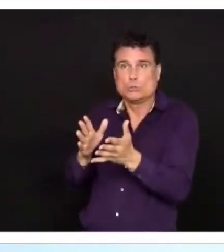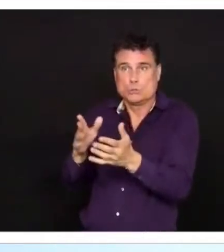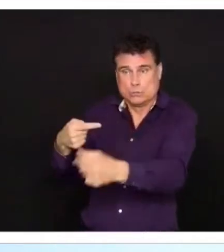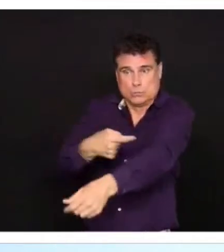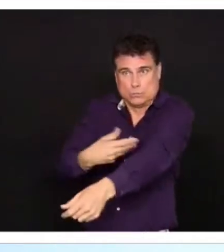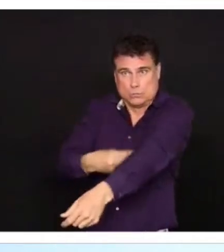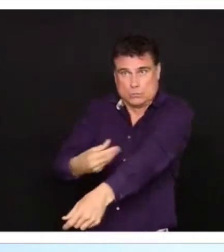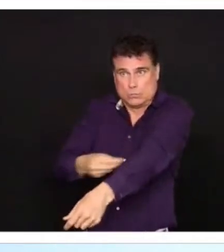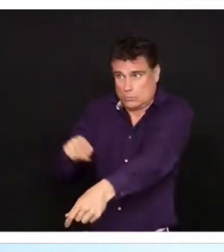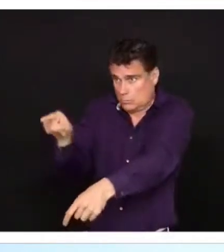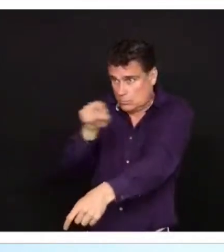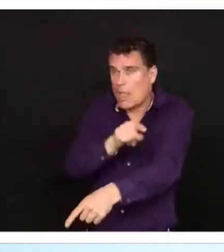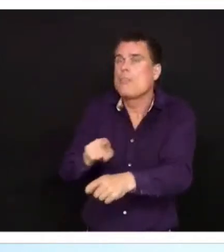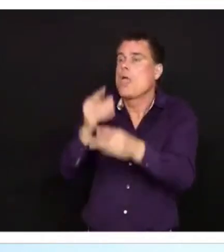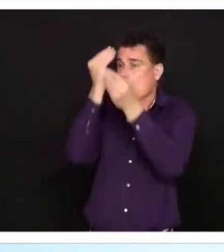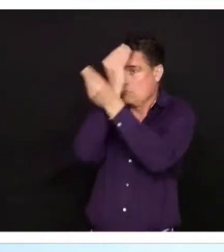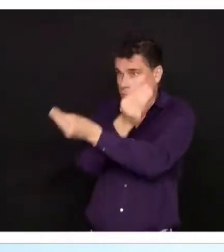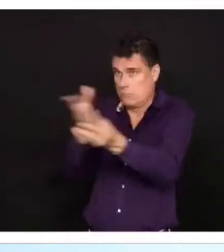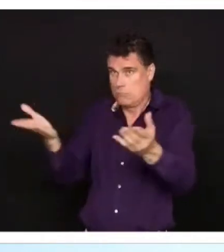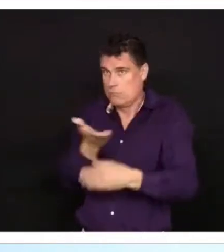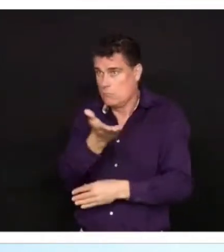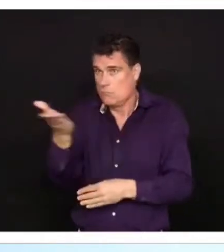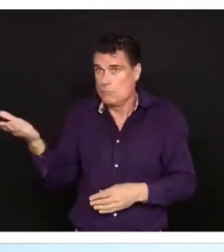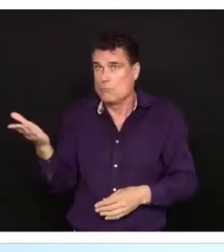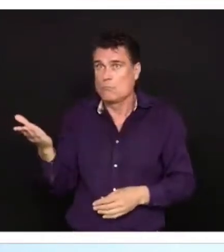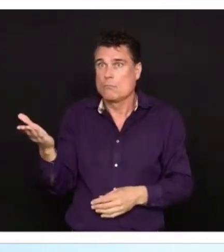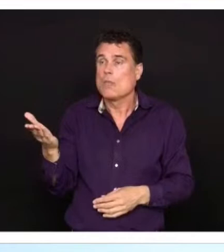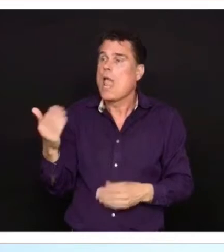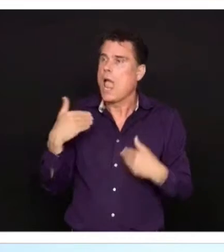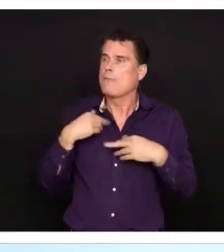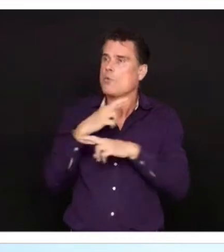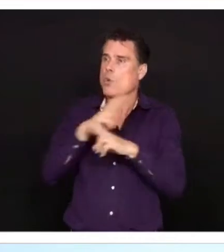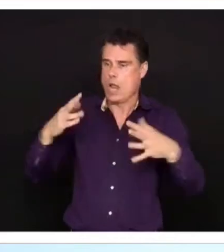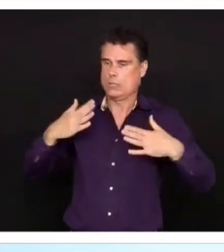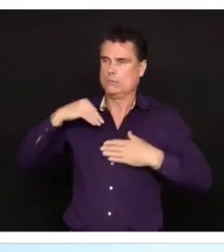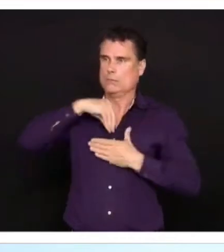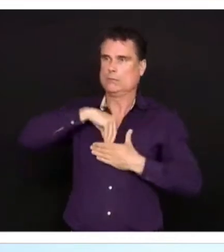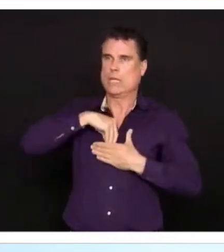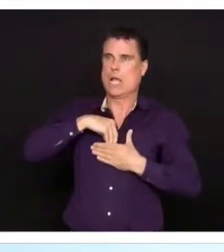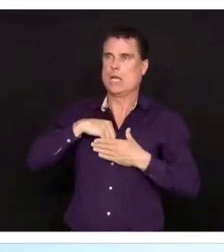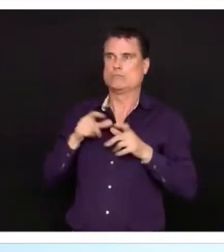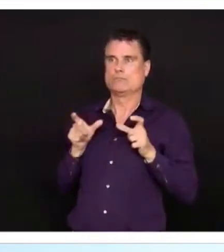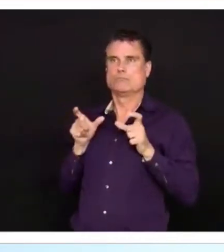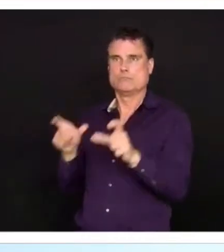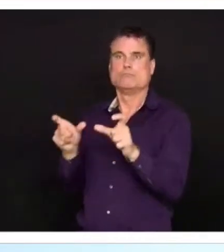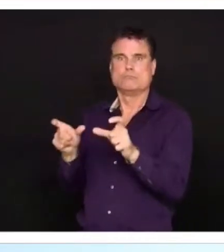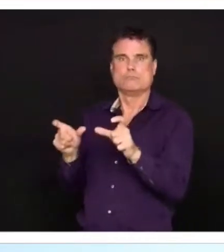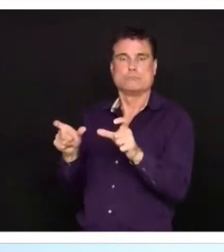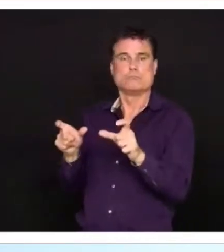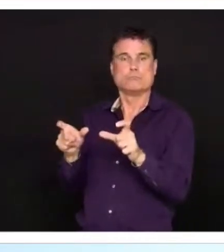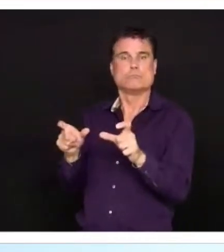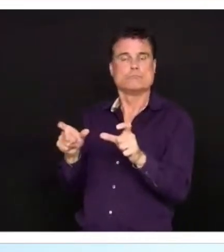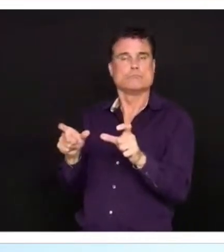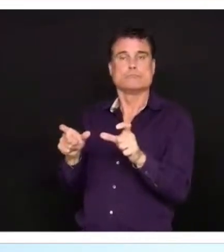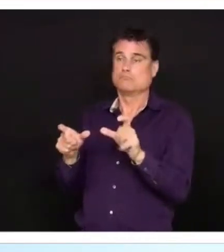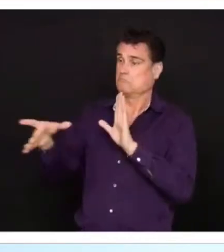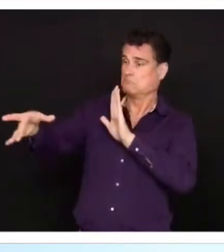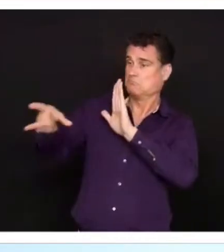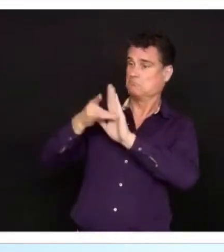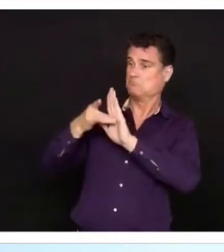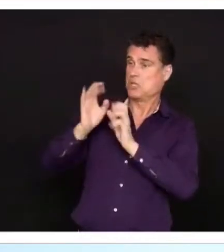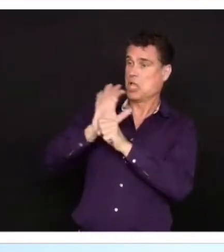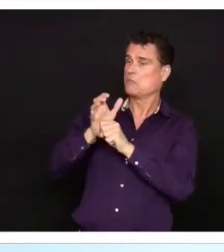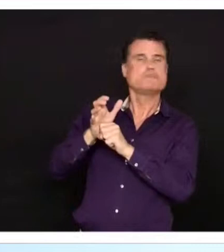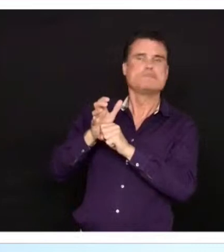people to get an understanding of how many people were truly infected. As you know, we haven't tested everybody who's had signs